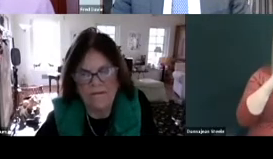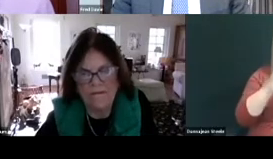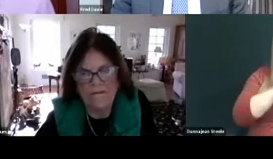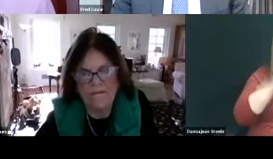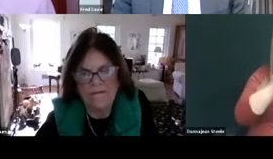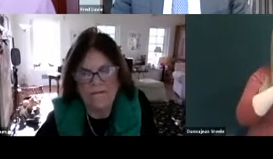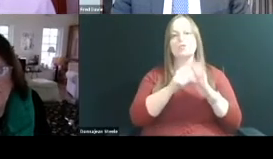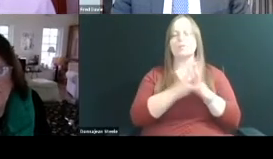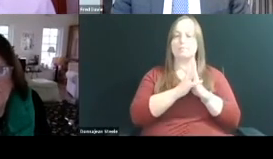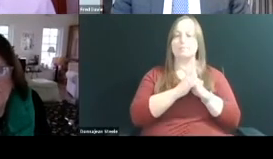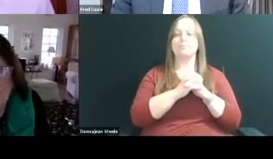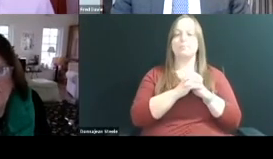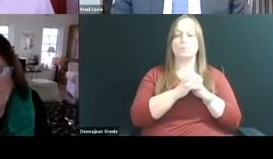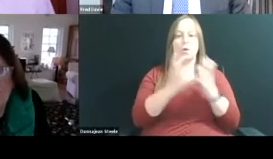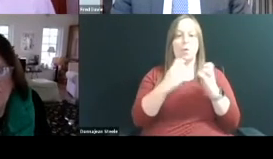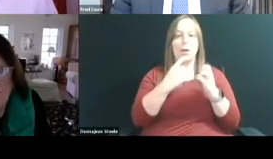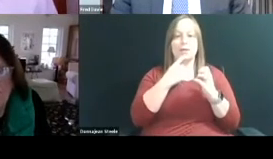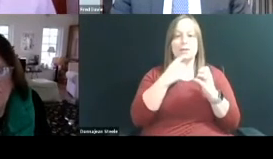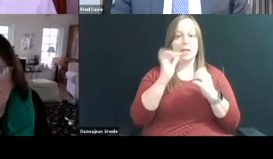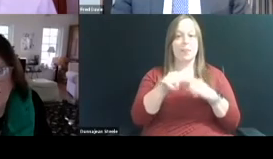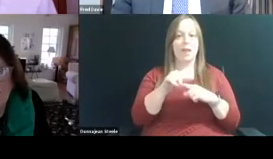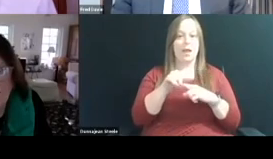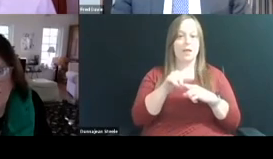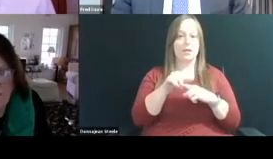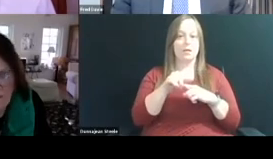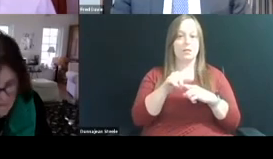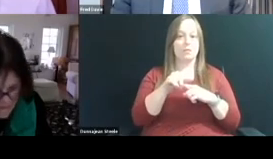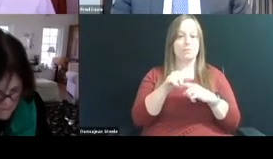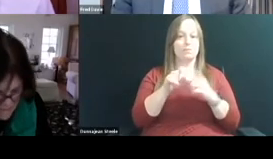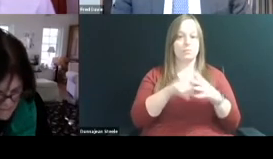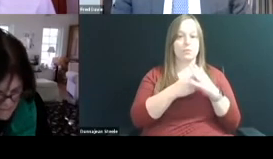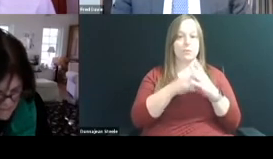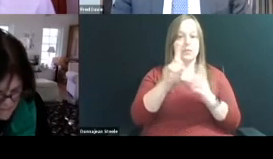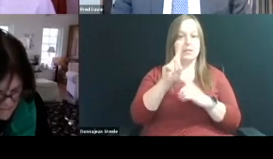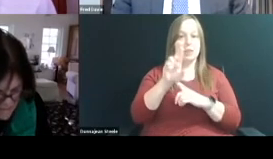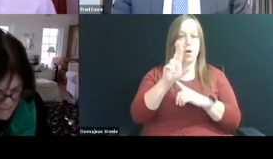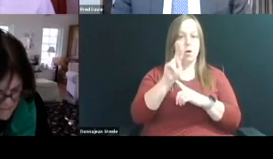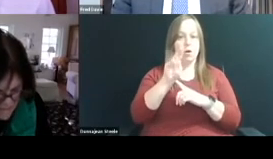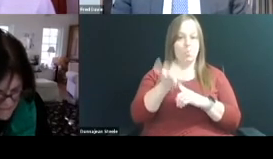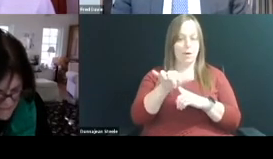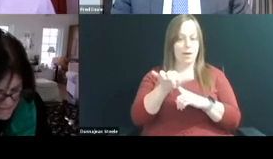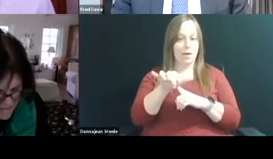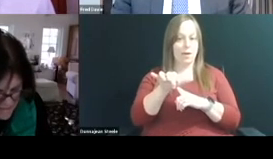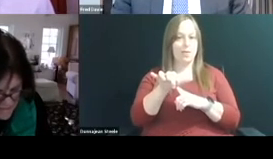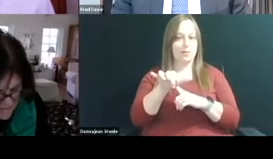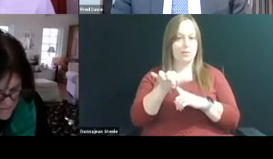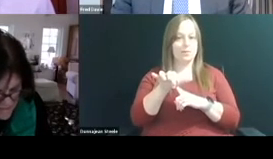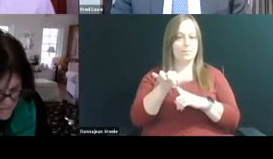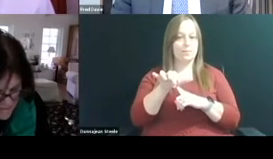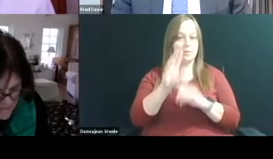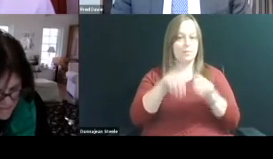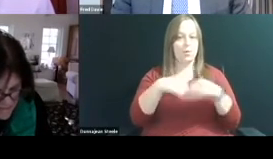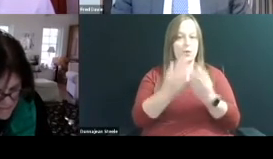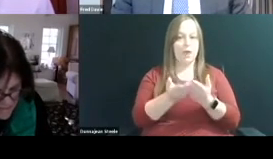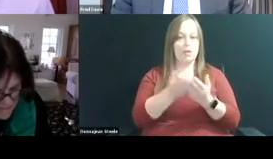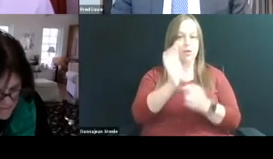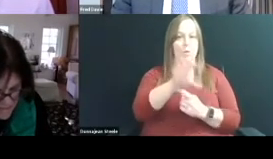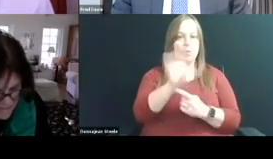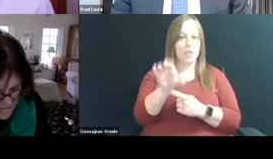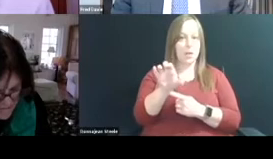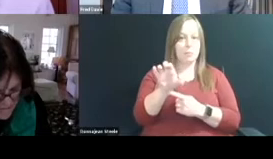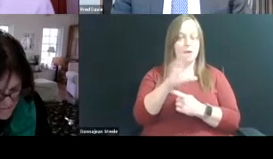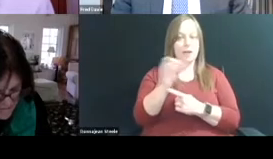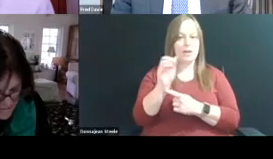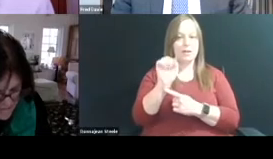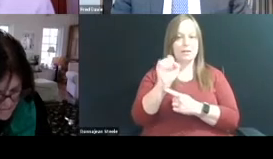series. I want to say that off the bat, Disability Rights New York is providing closed